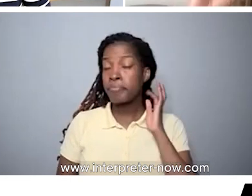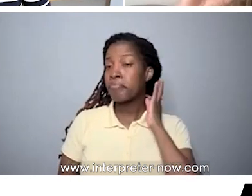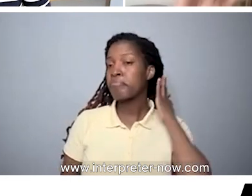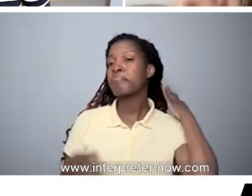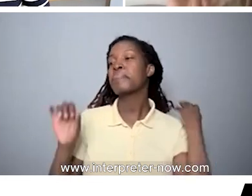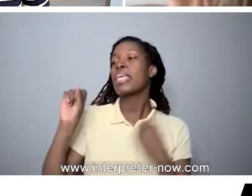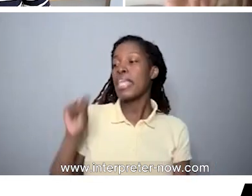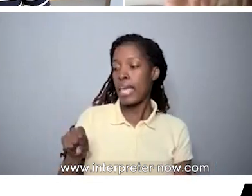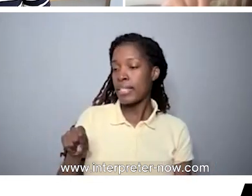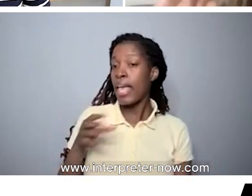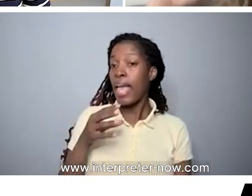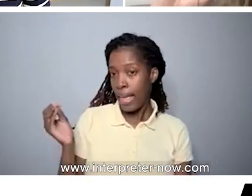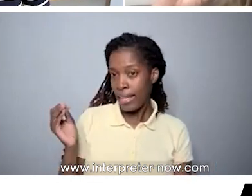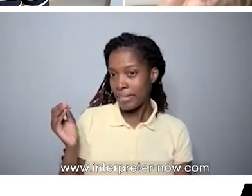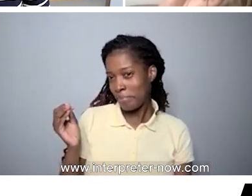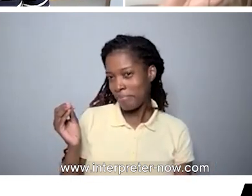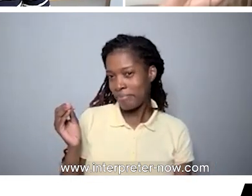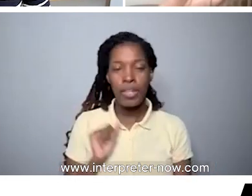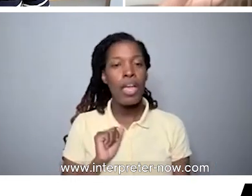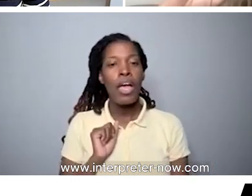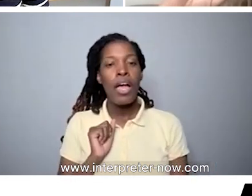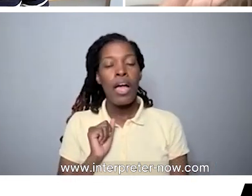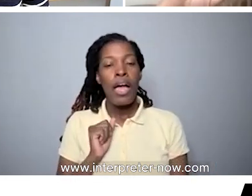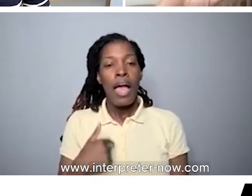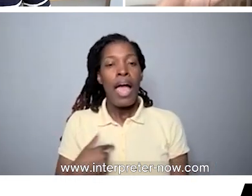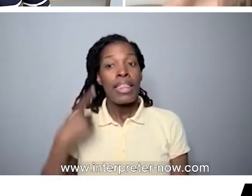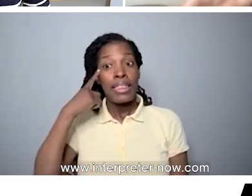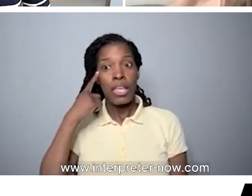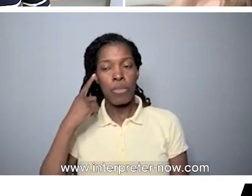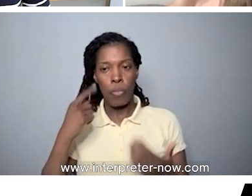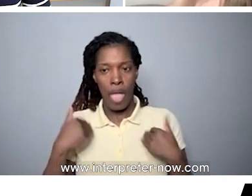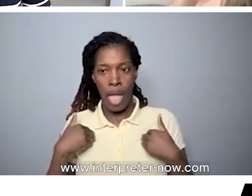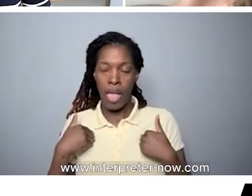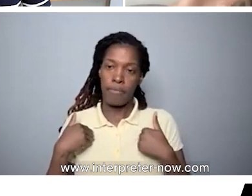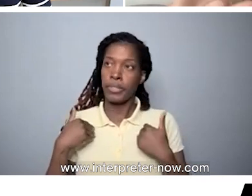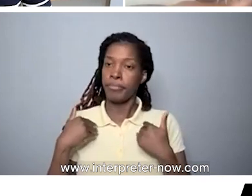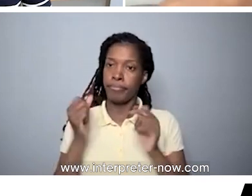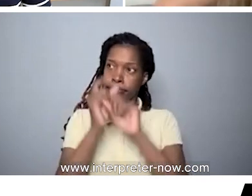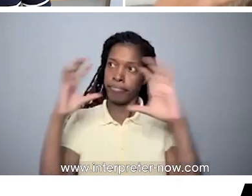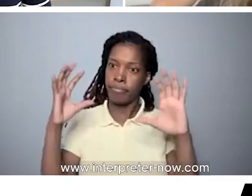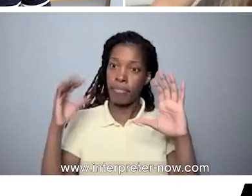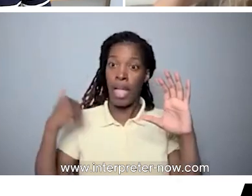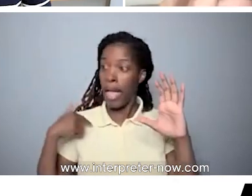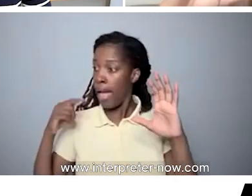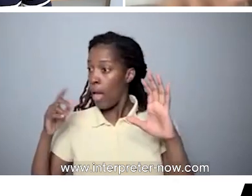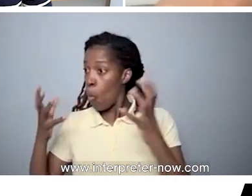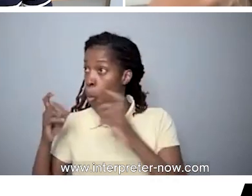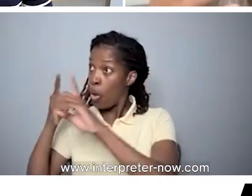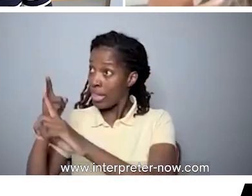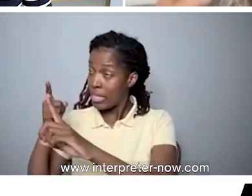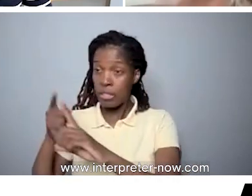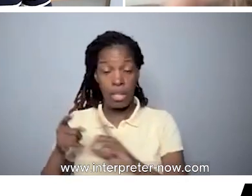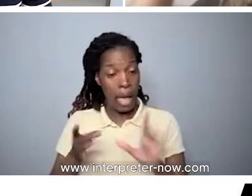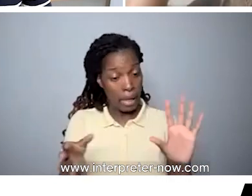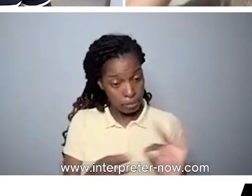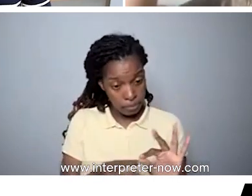So yes, and right. So what I would say is, I think that there is, oh, look, I took an outcome and something